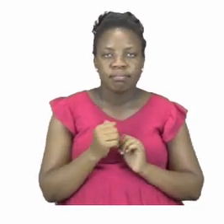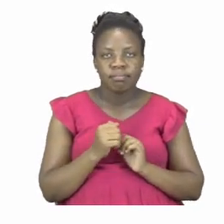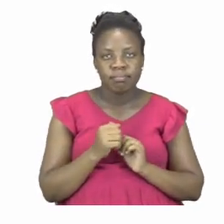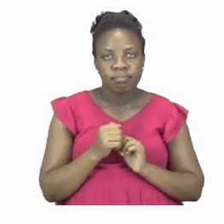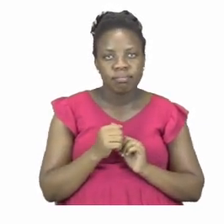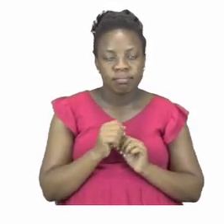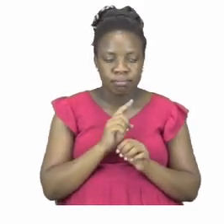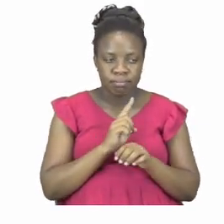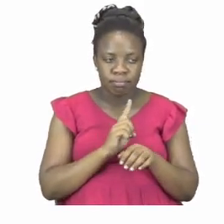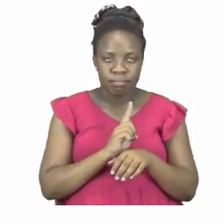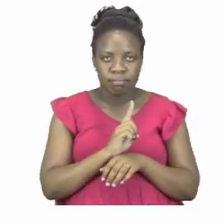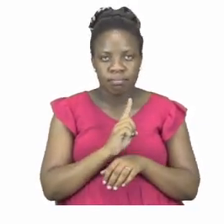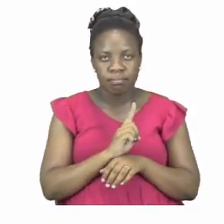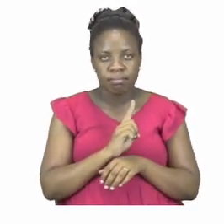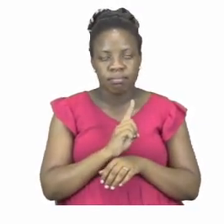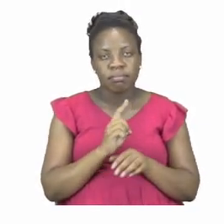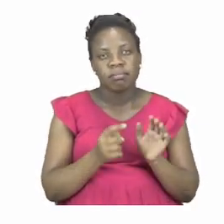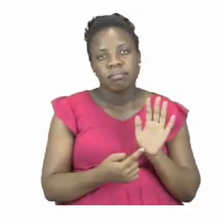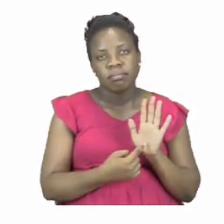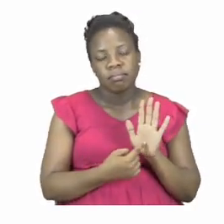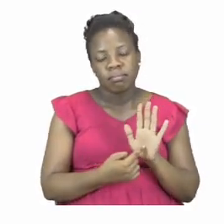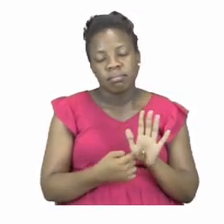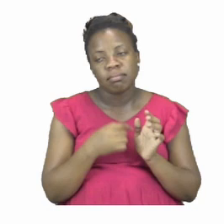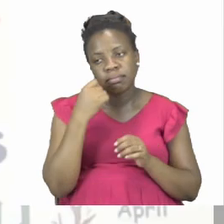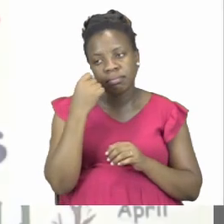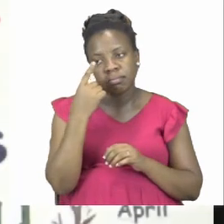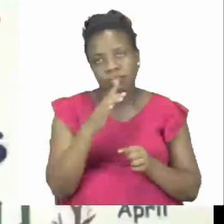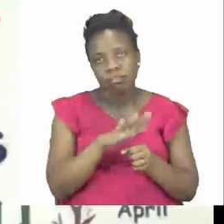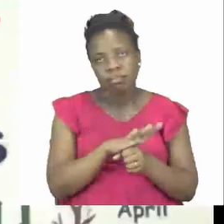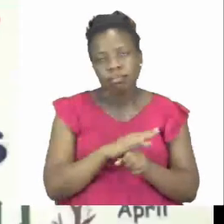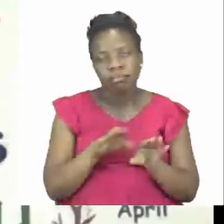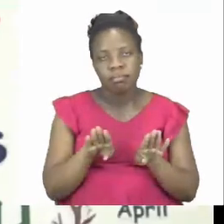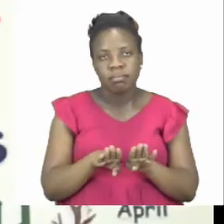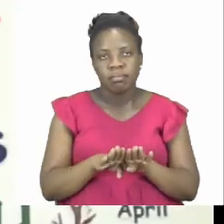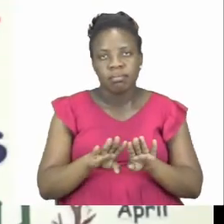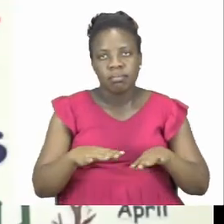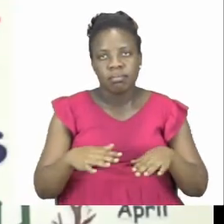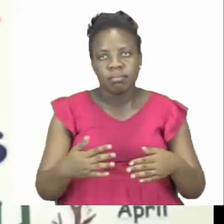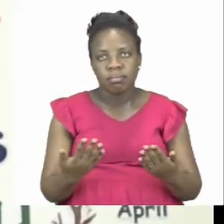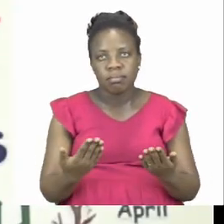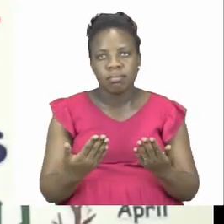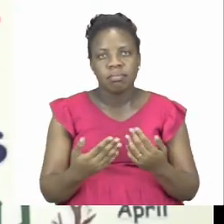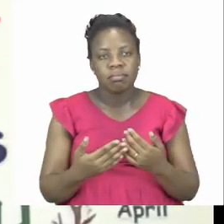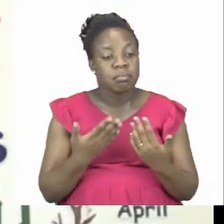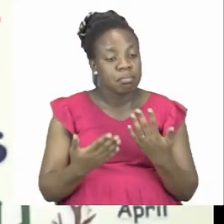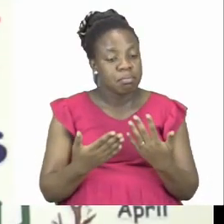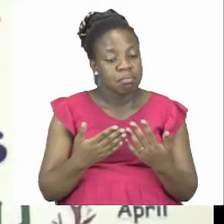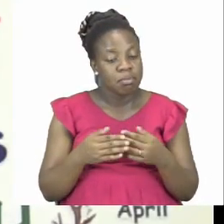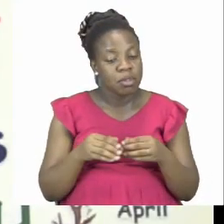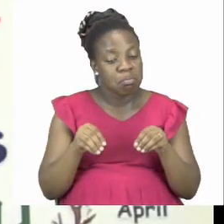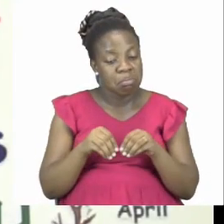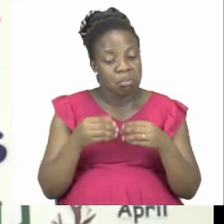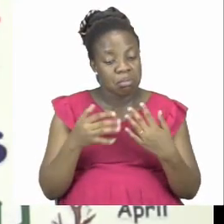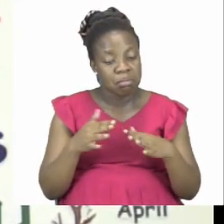do the first one with you so that you understand what to do. Now remember, you might have done this before in class, but I want